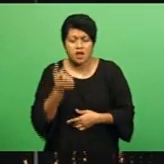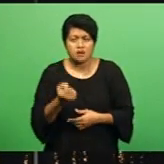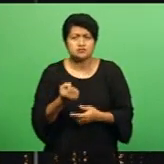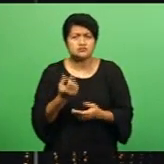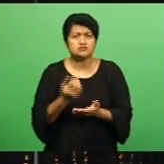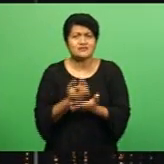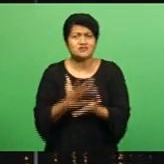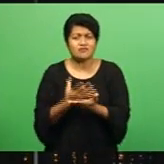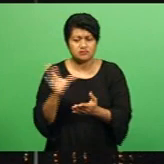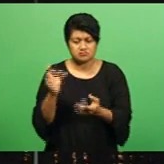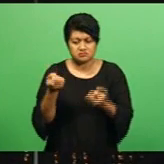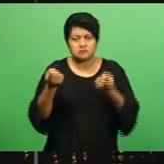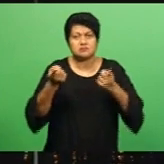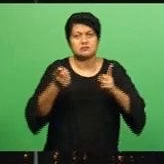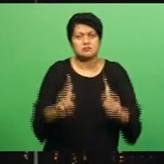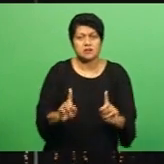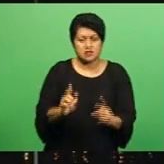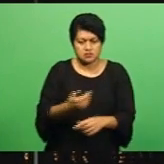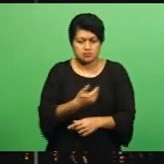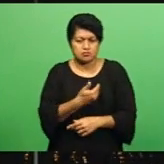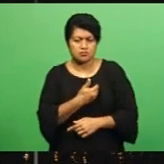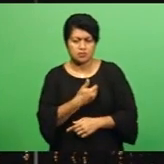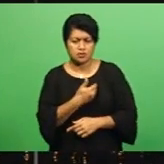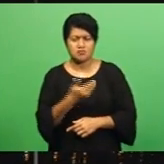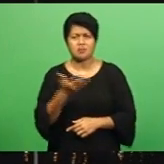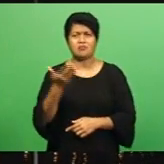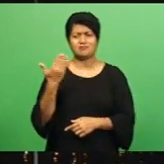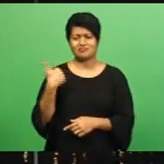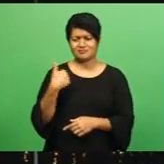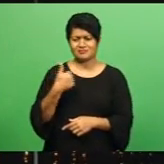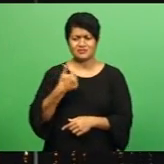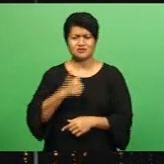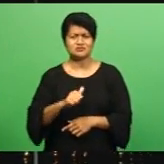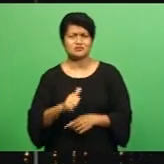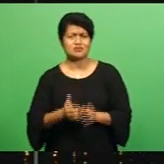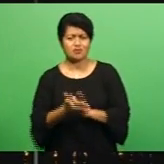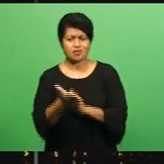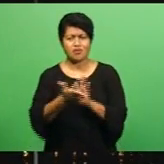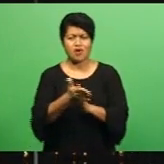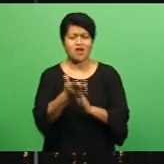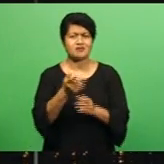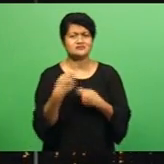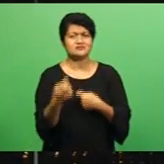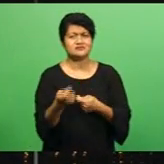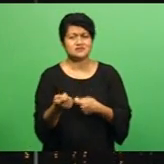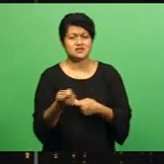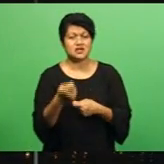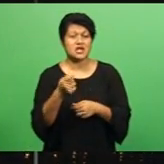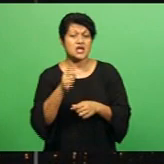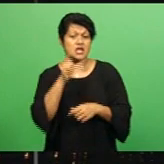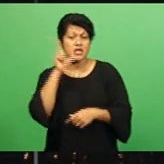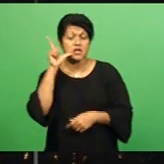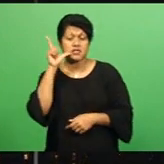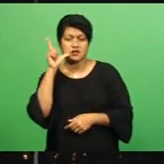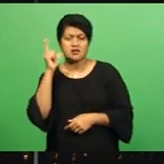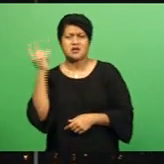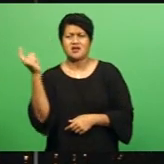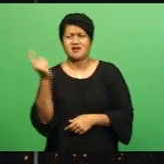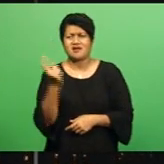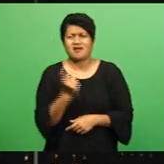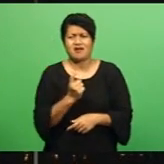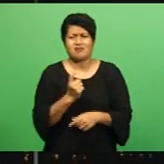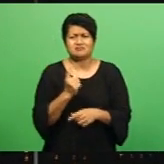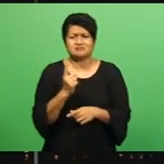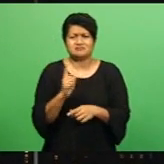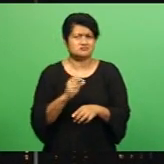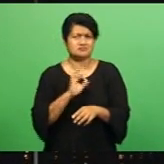Metuisela Erial used to go out fishing for 30 to 40 minutes, but yesterday afternoon he took longer to return. Sania Nimboila